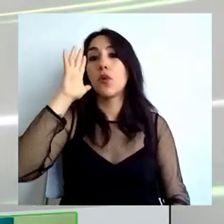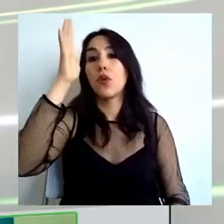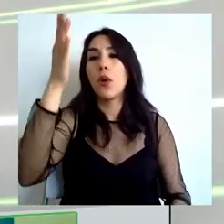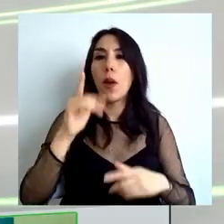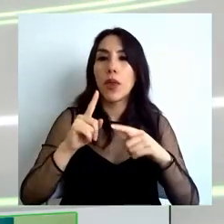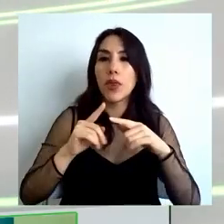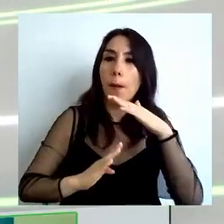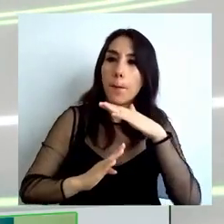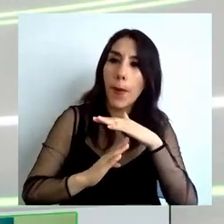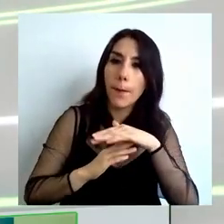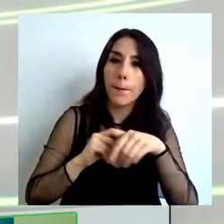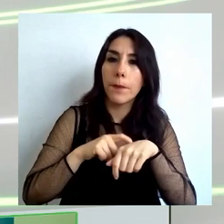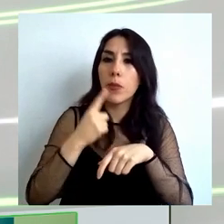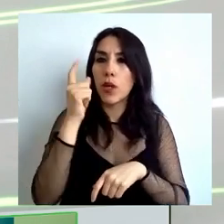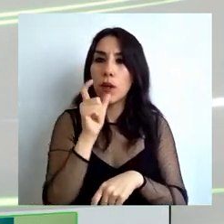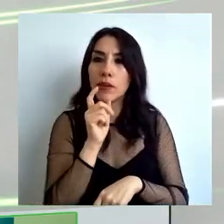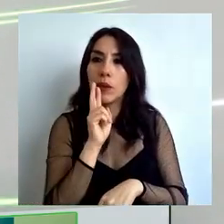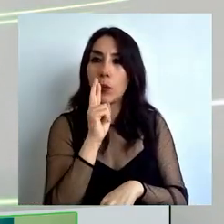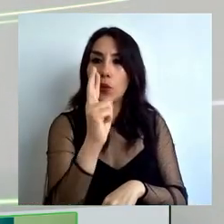other questions.